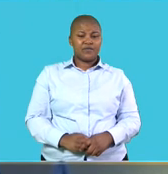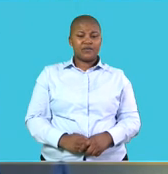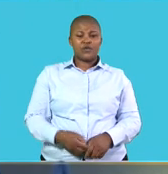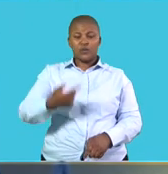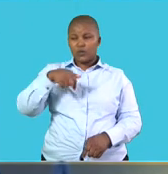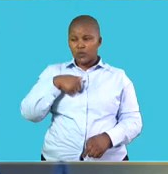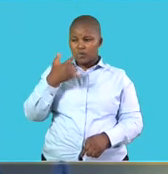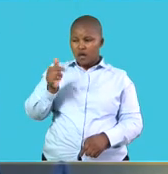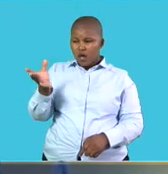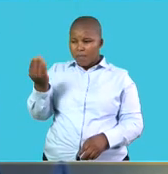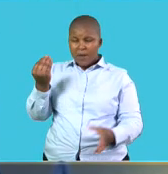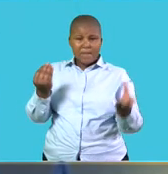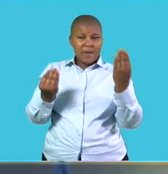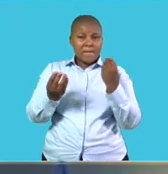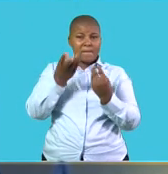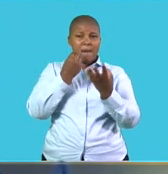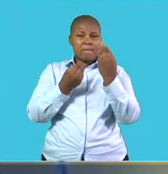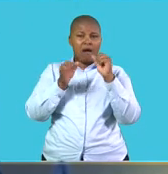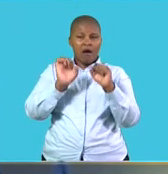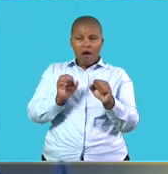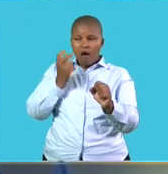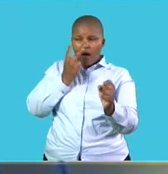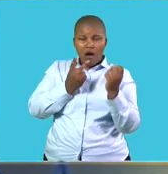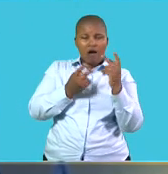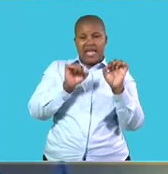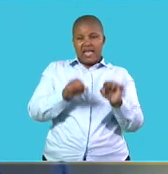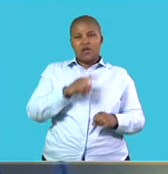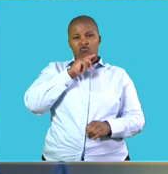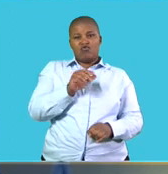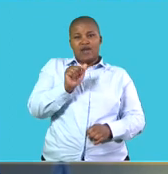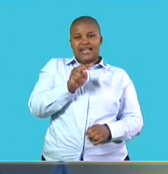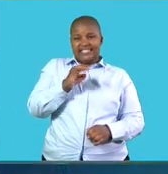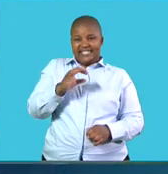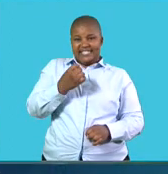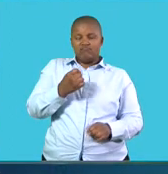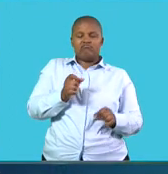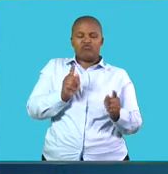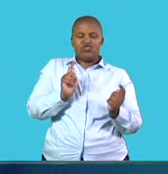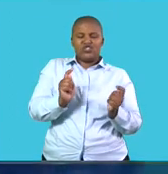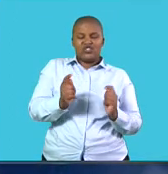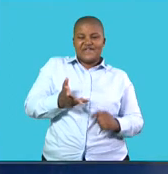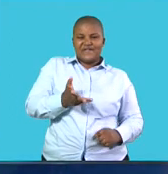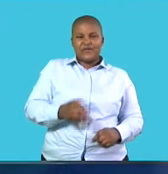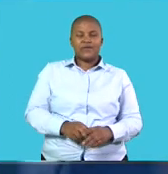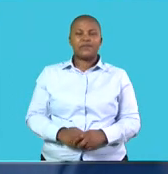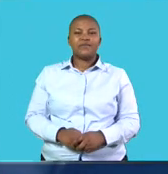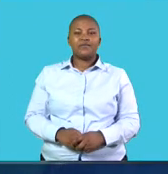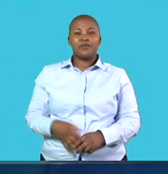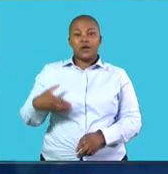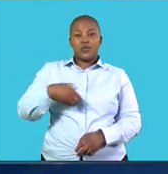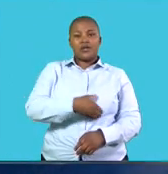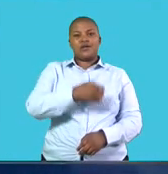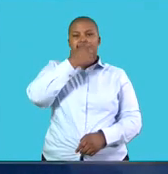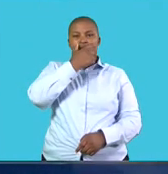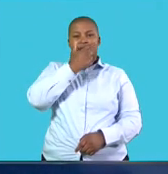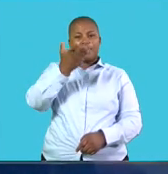from all this is that indeed the ANC is renewing itself. Moporesidente Cyril Ramaphosa o